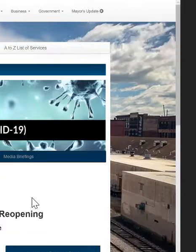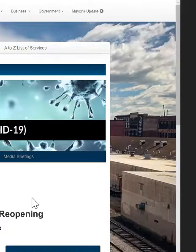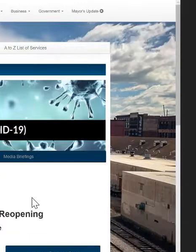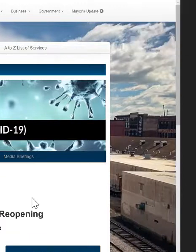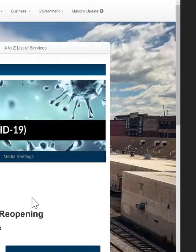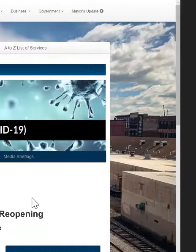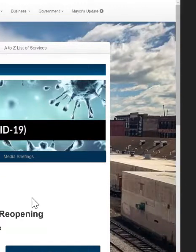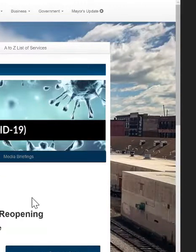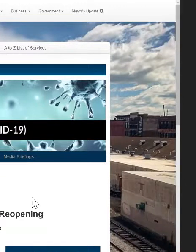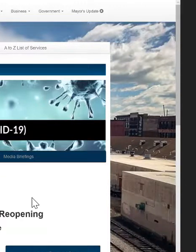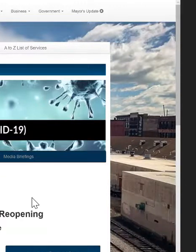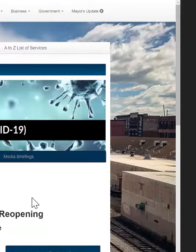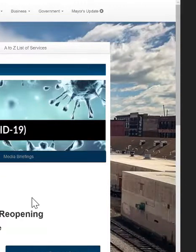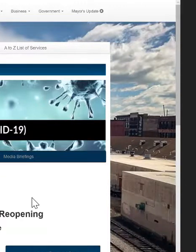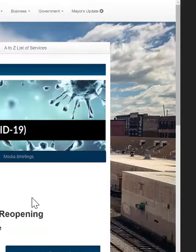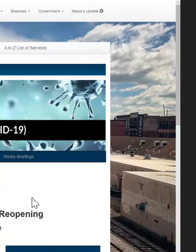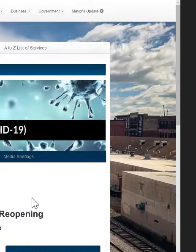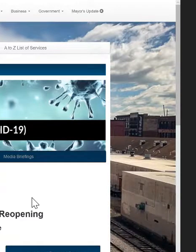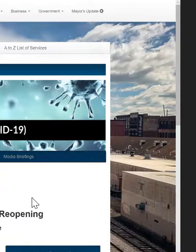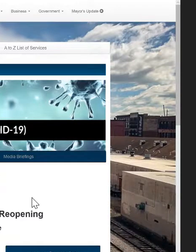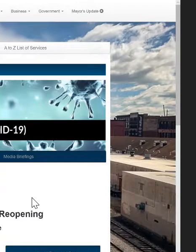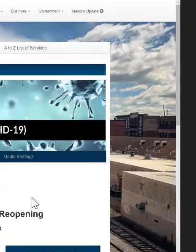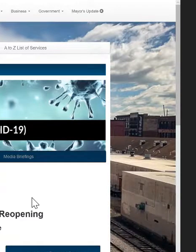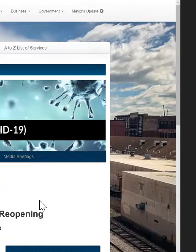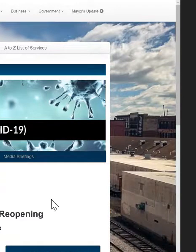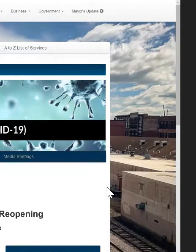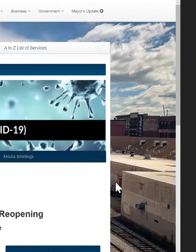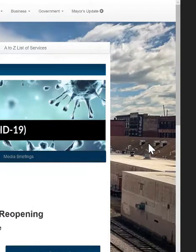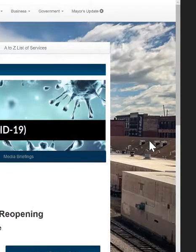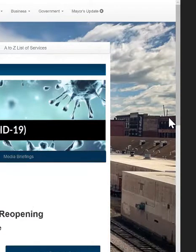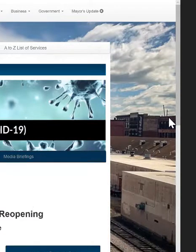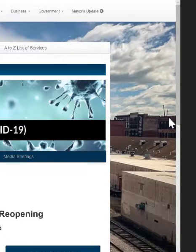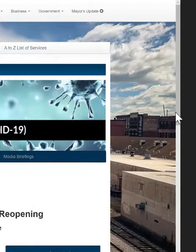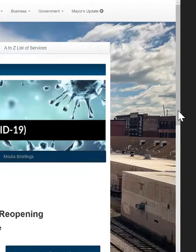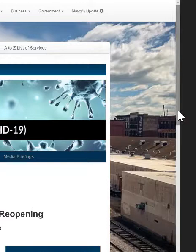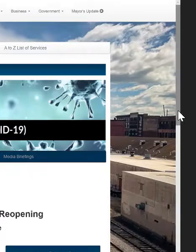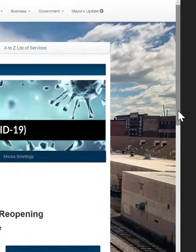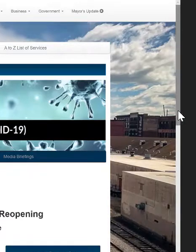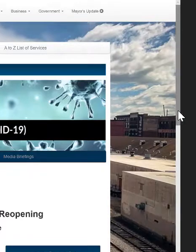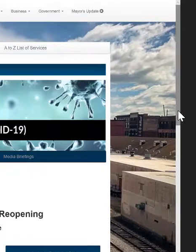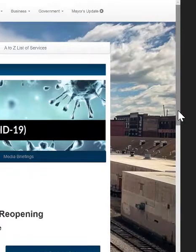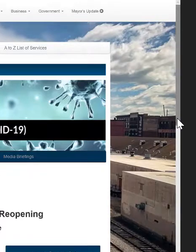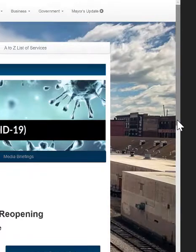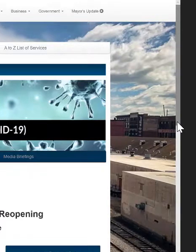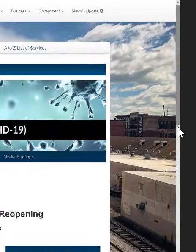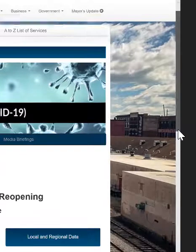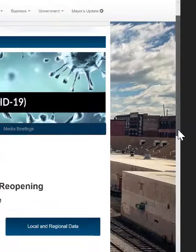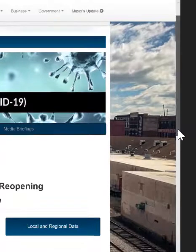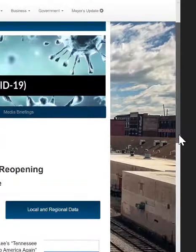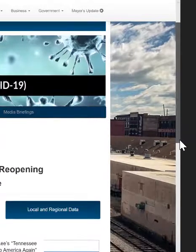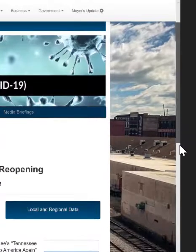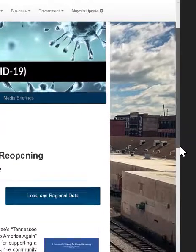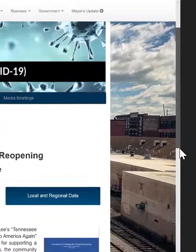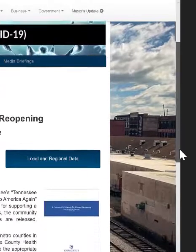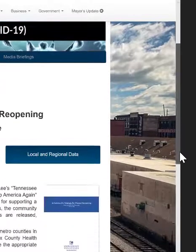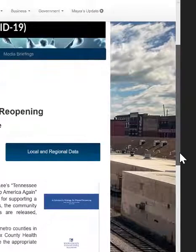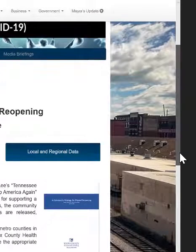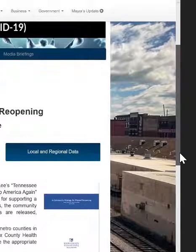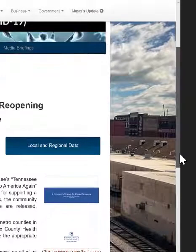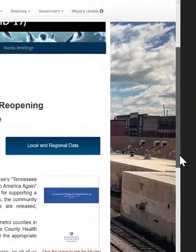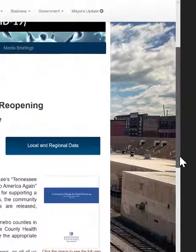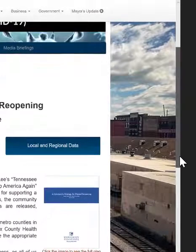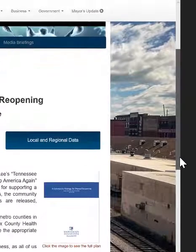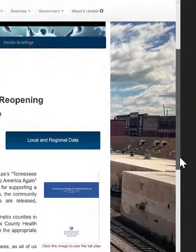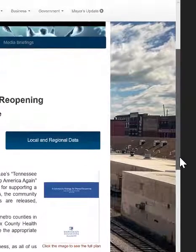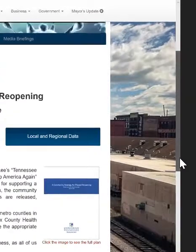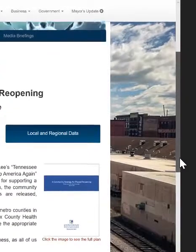time showing you the new resources that are available on our website as it relates to our community's reopening. We'll start with